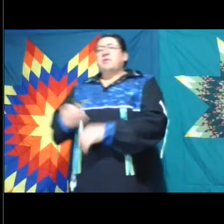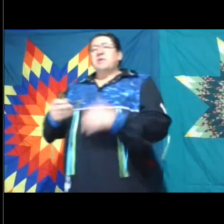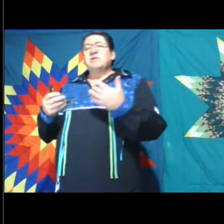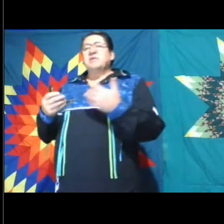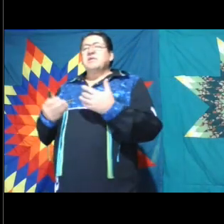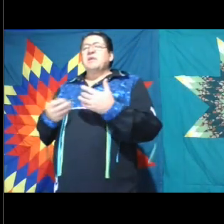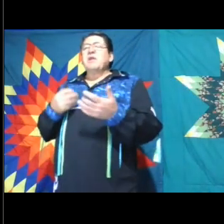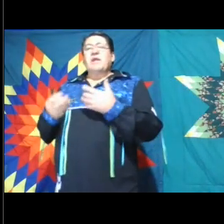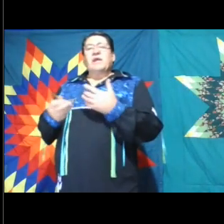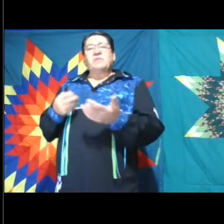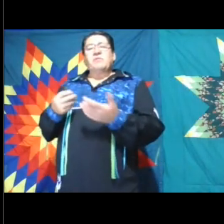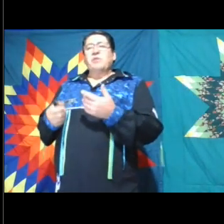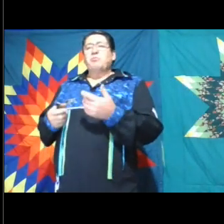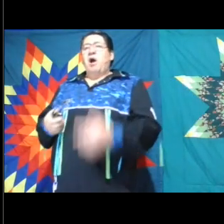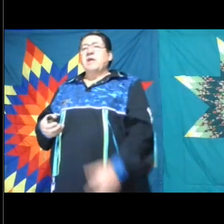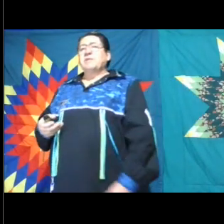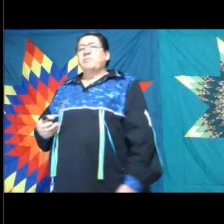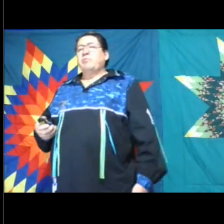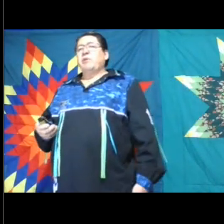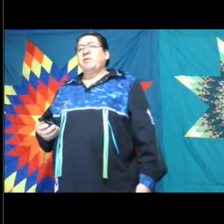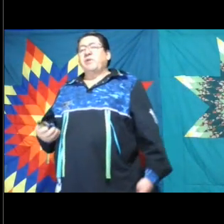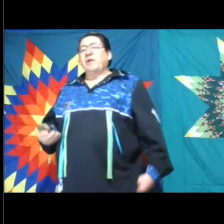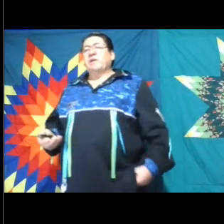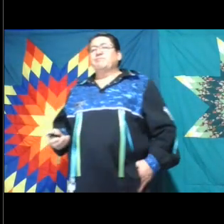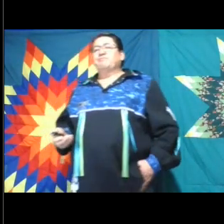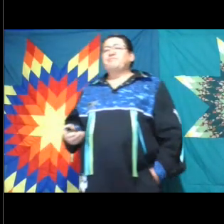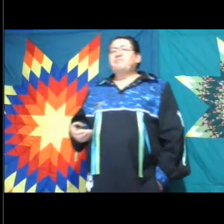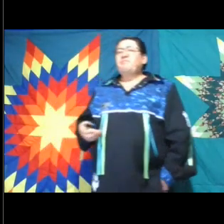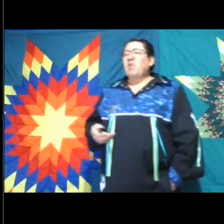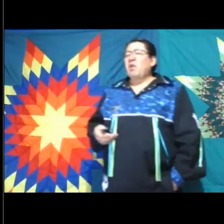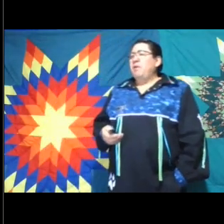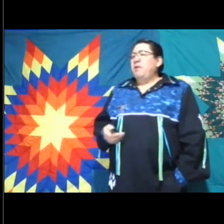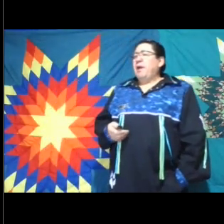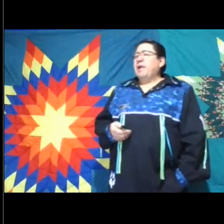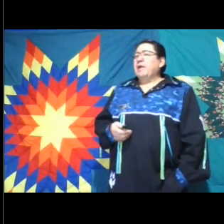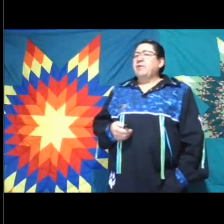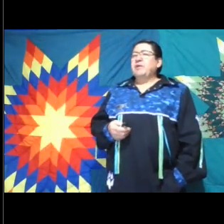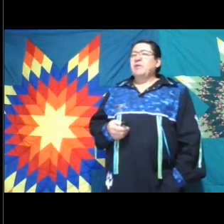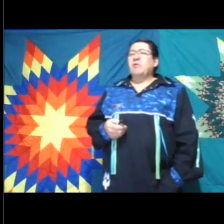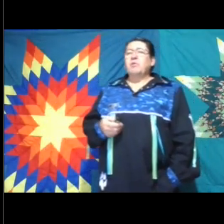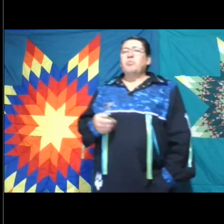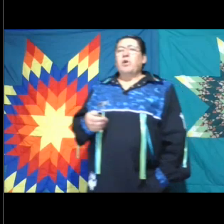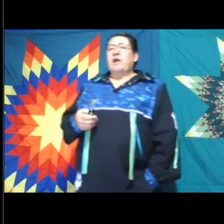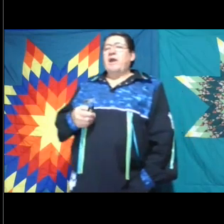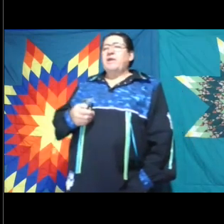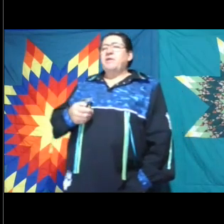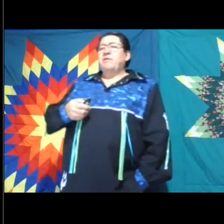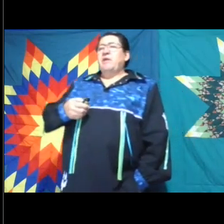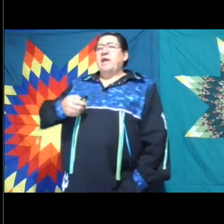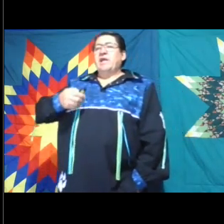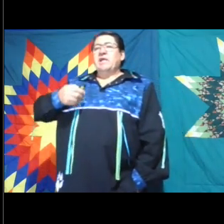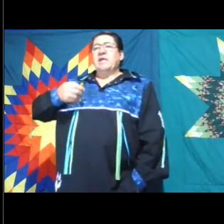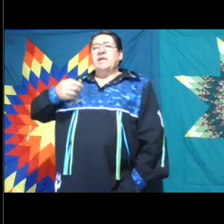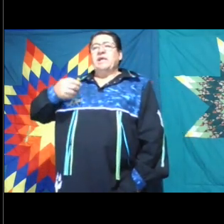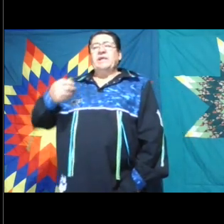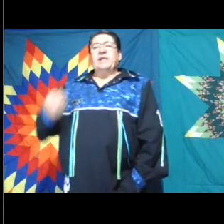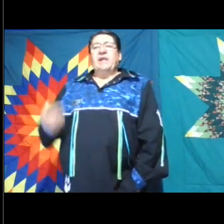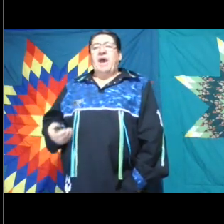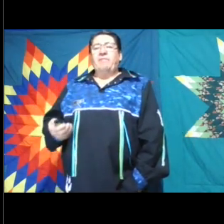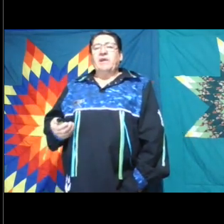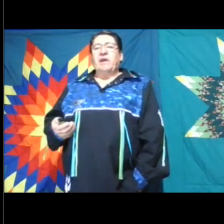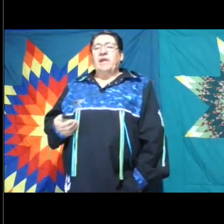these are just some of the things that we could possibly be doing. And it could incorporate either